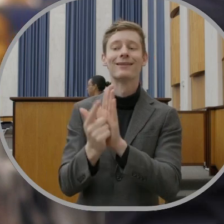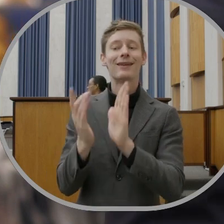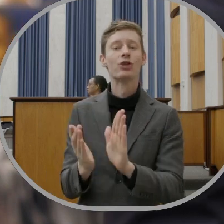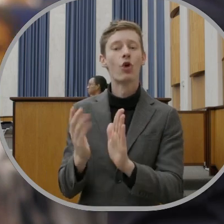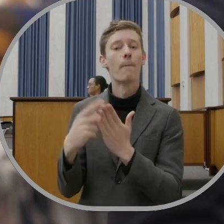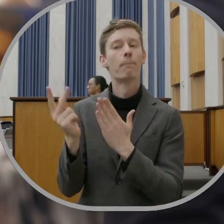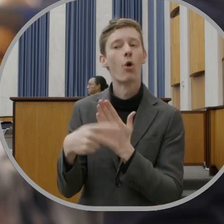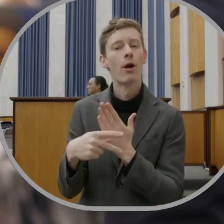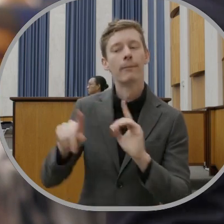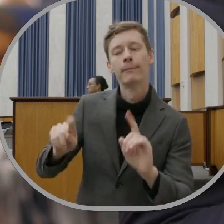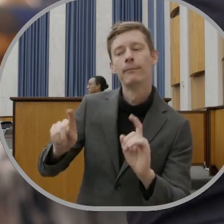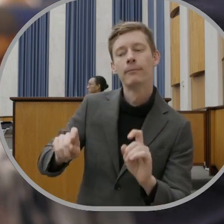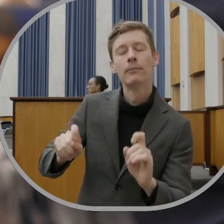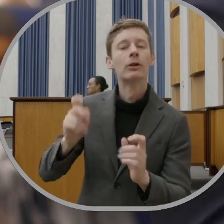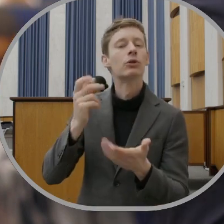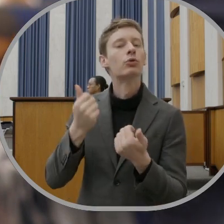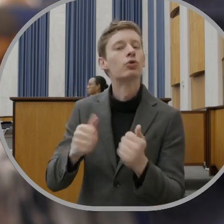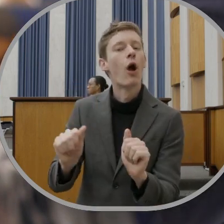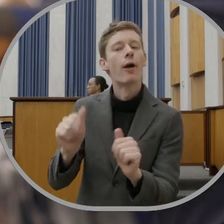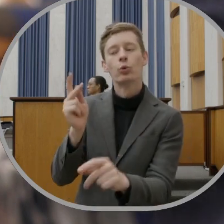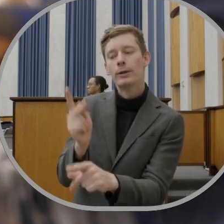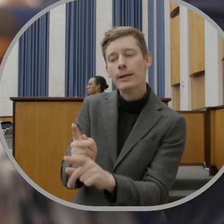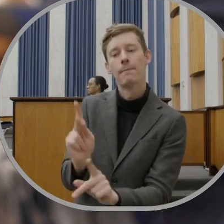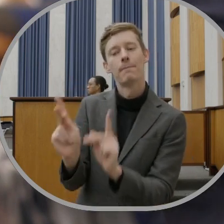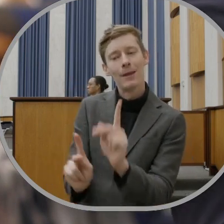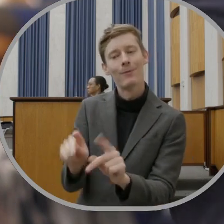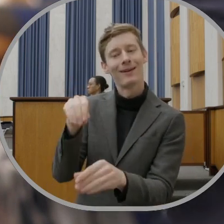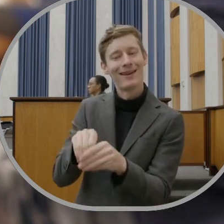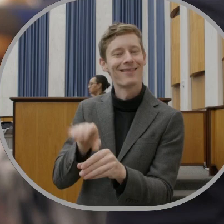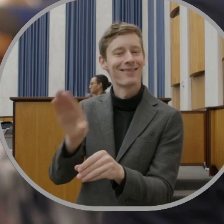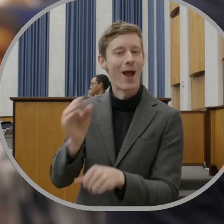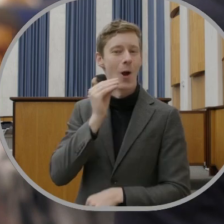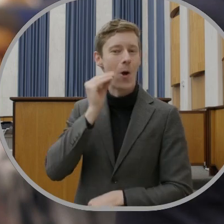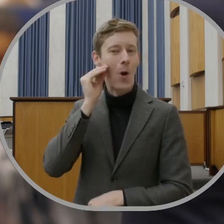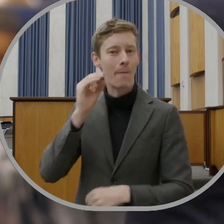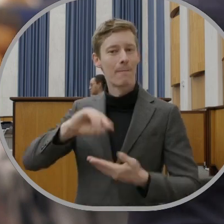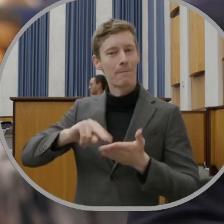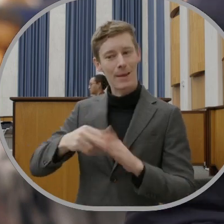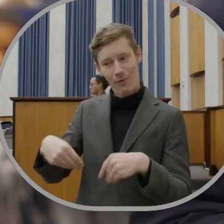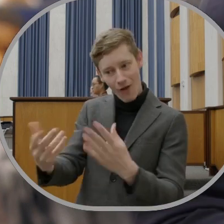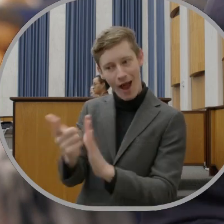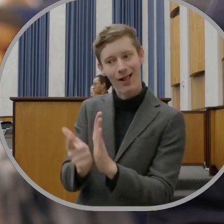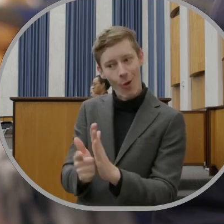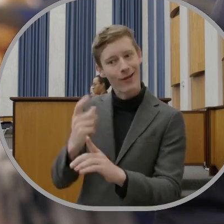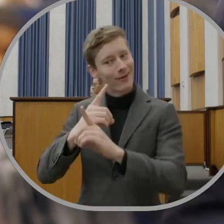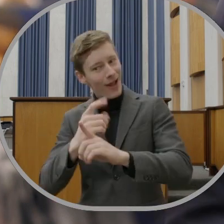to enhance our diversion efforts and keep folks in their homes.